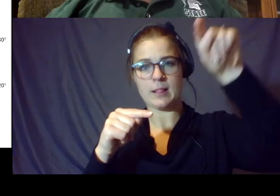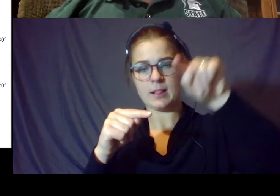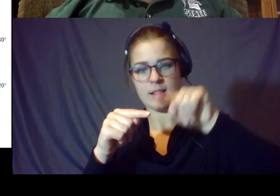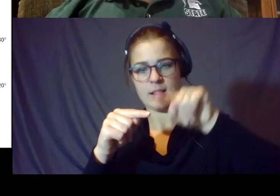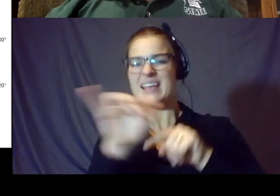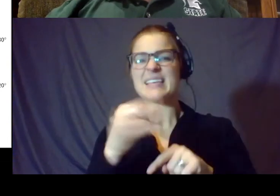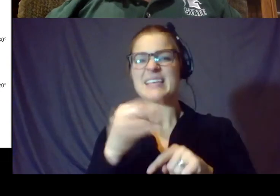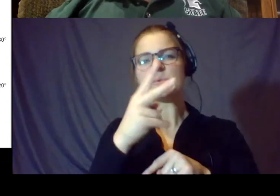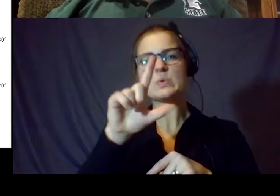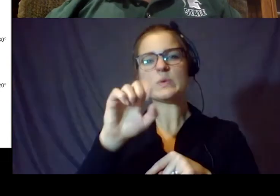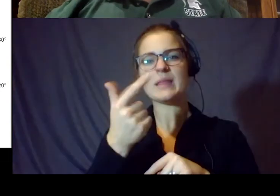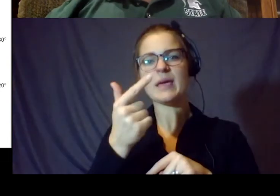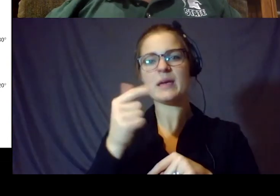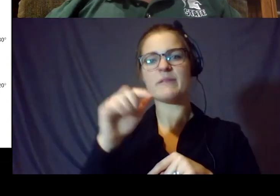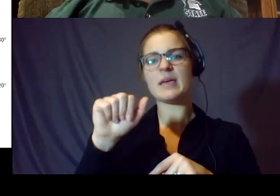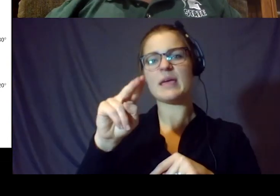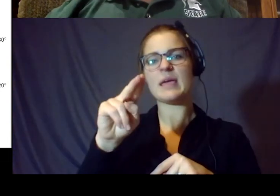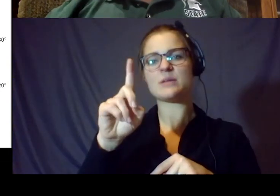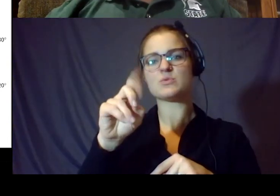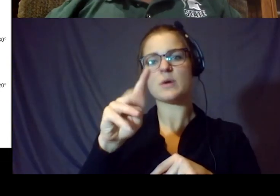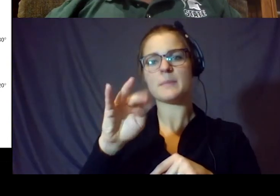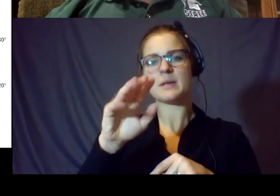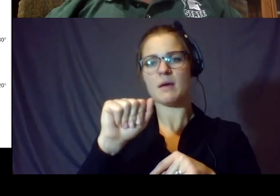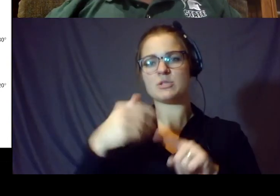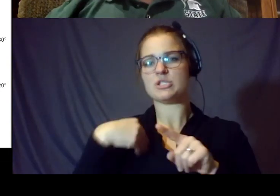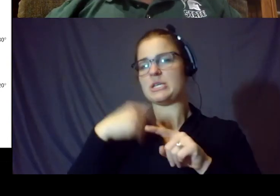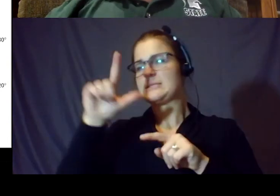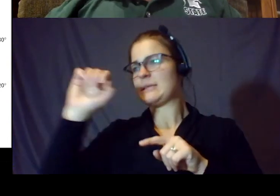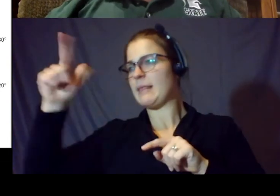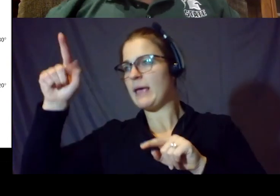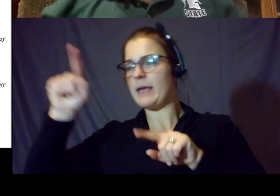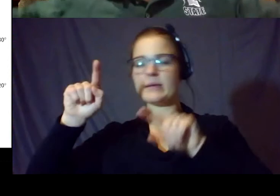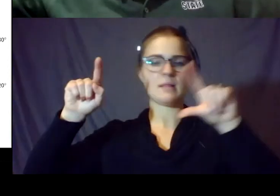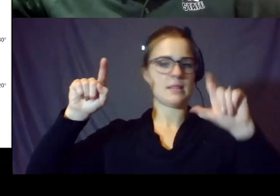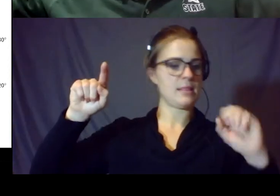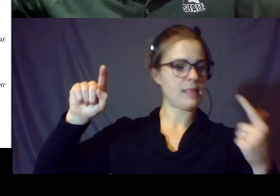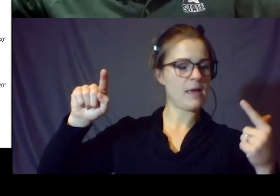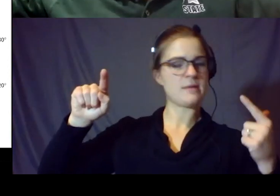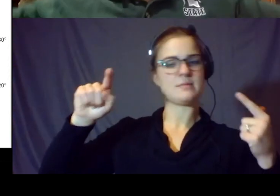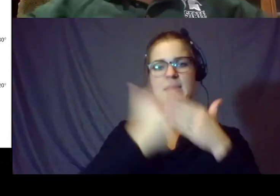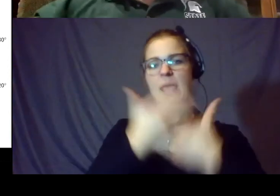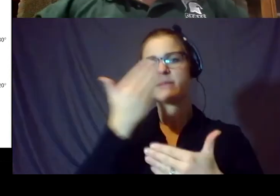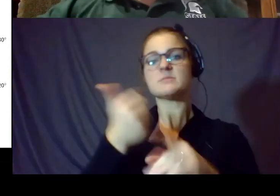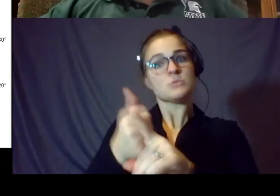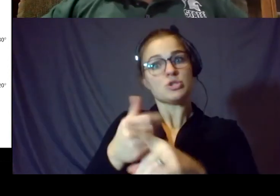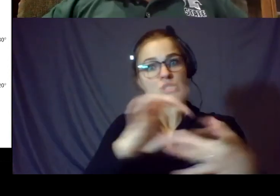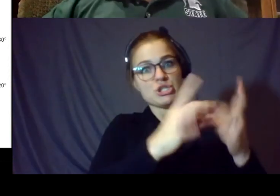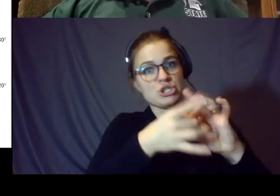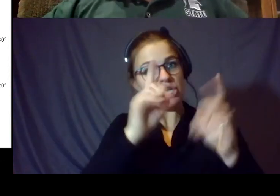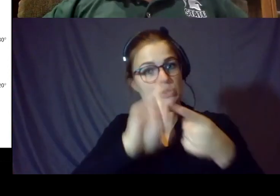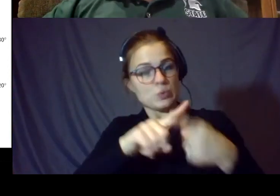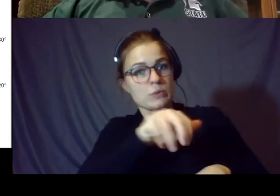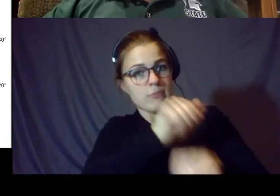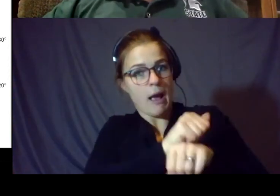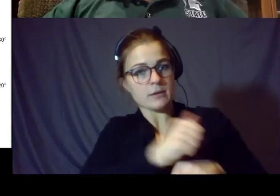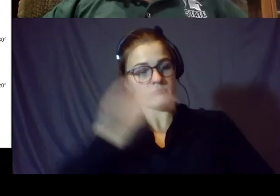of Andromeda. She's got an arm sticking out this way, an arm sticking out this way, and hands. I mean, she's chained to a rock, so she's got her arms spread out. But what's